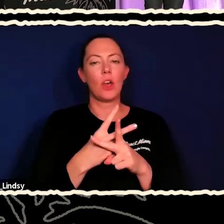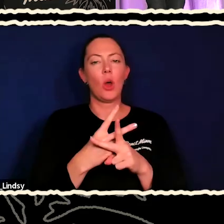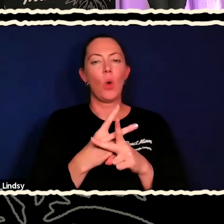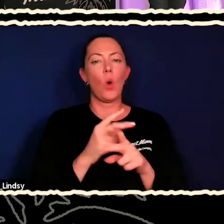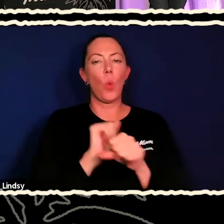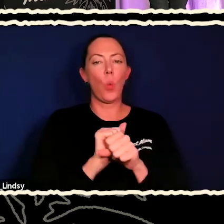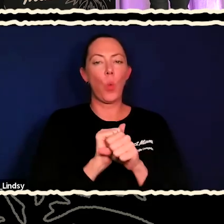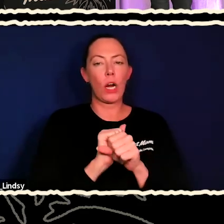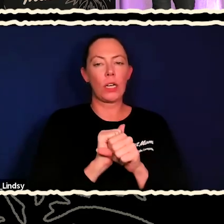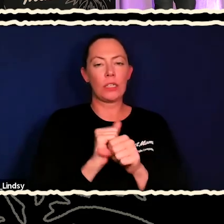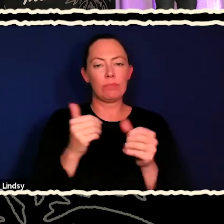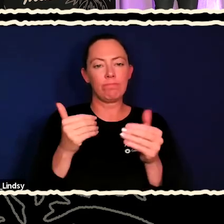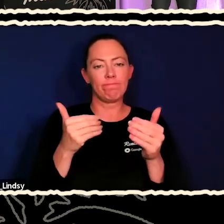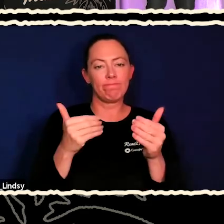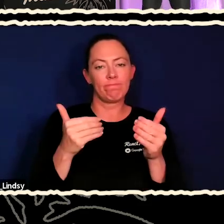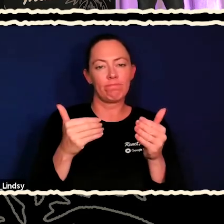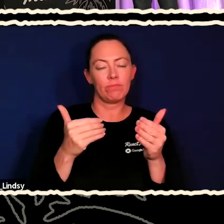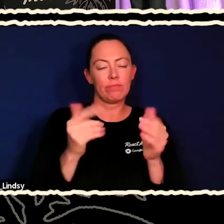other. No?